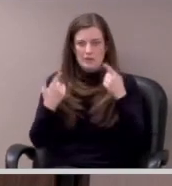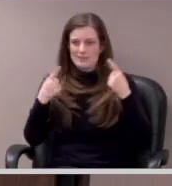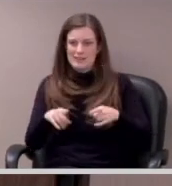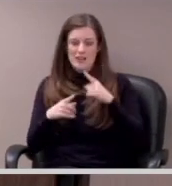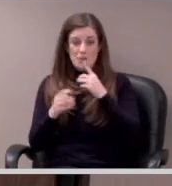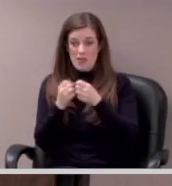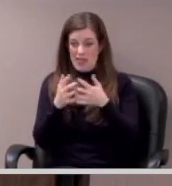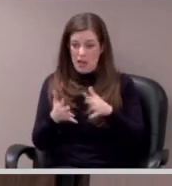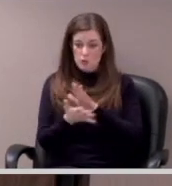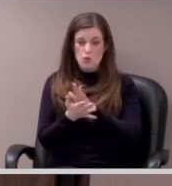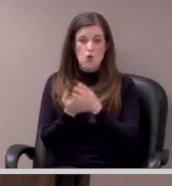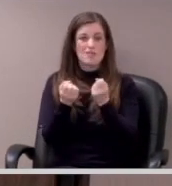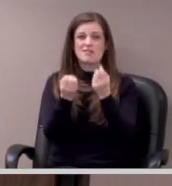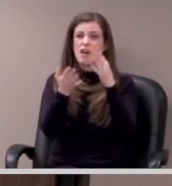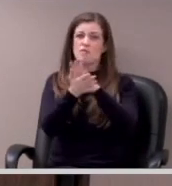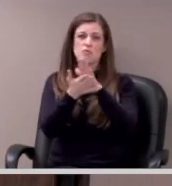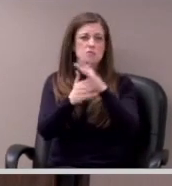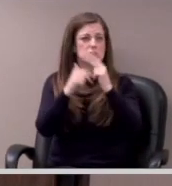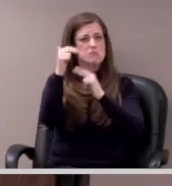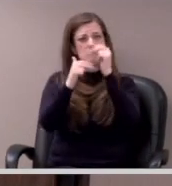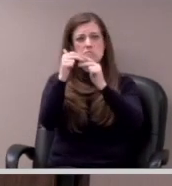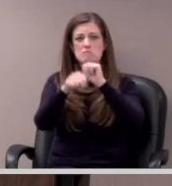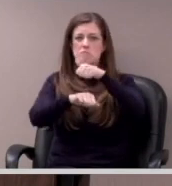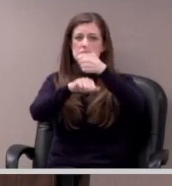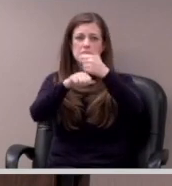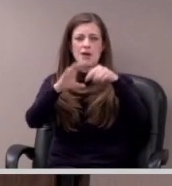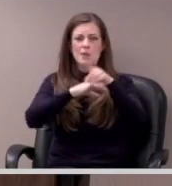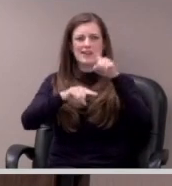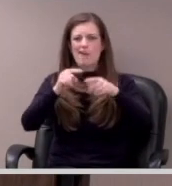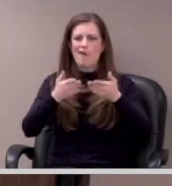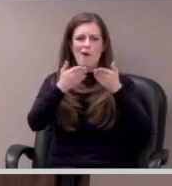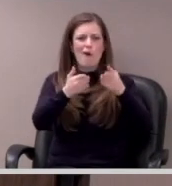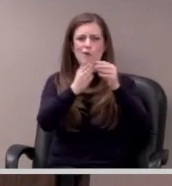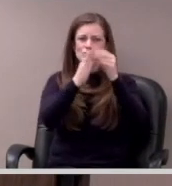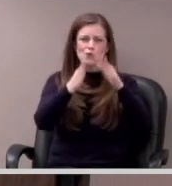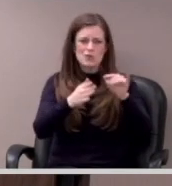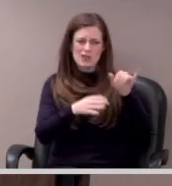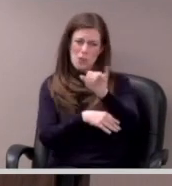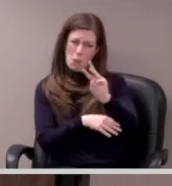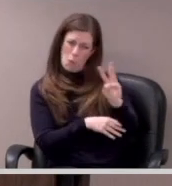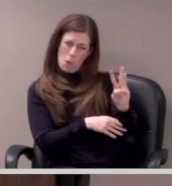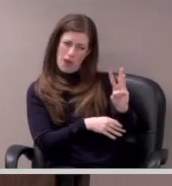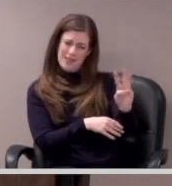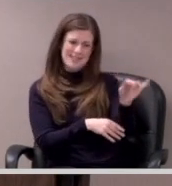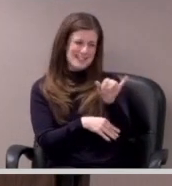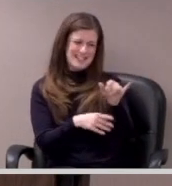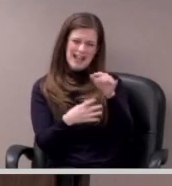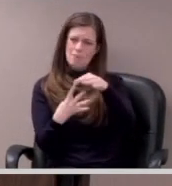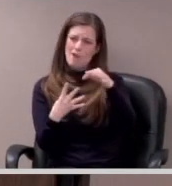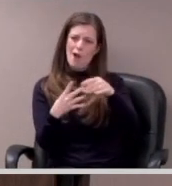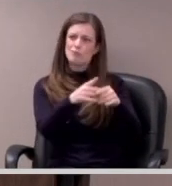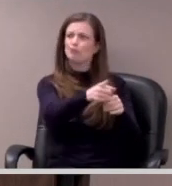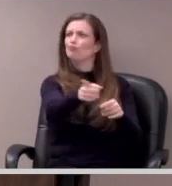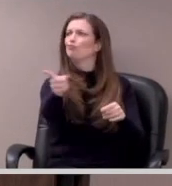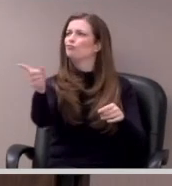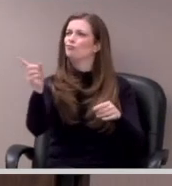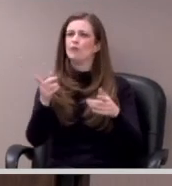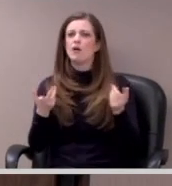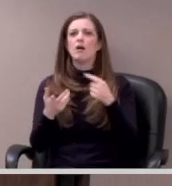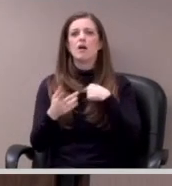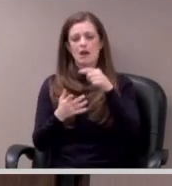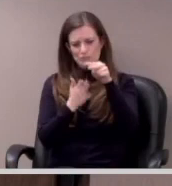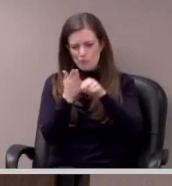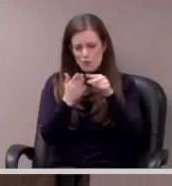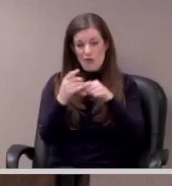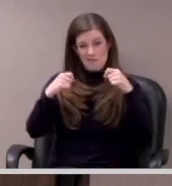school or several schools being built, we cannot offer the students in the West End the same option that the rest of the JCPS students have. I've read